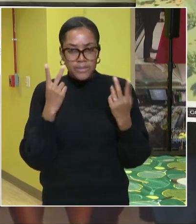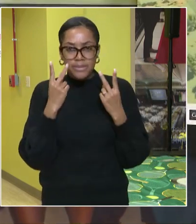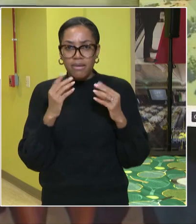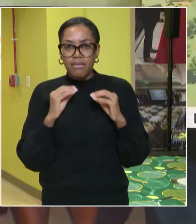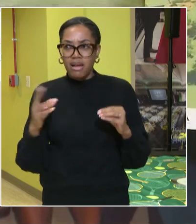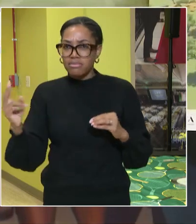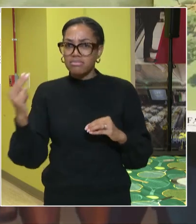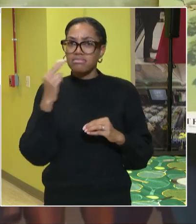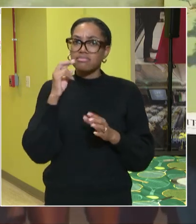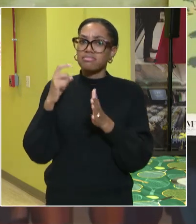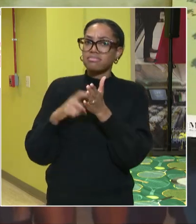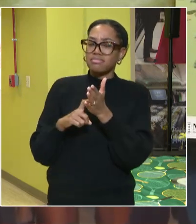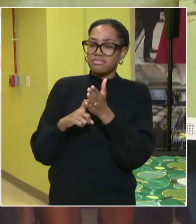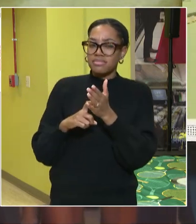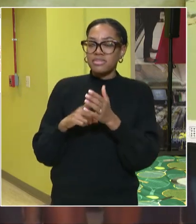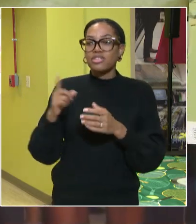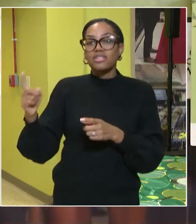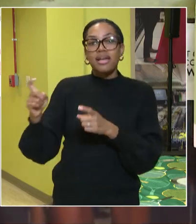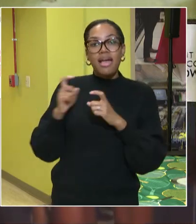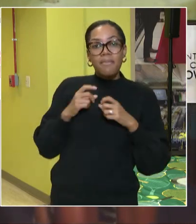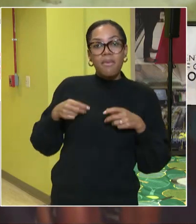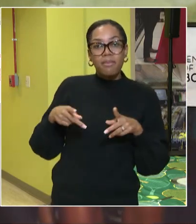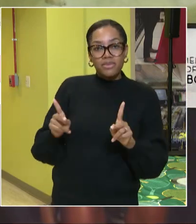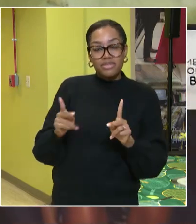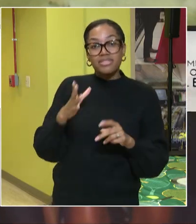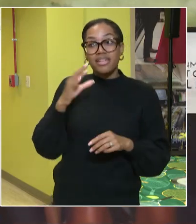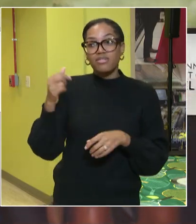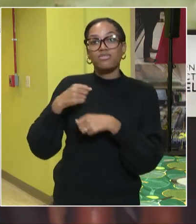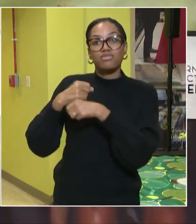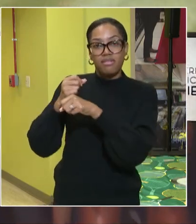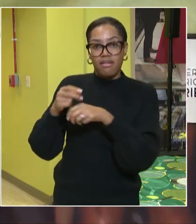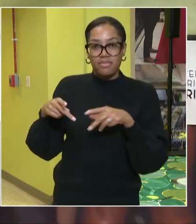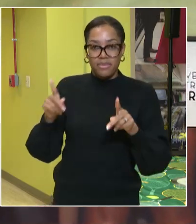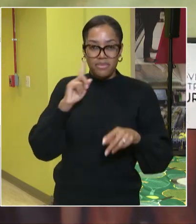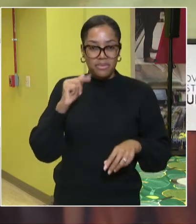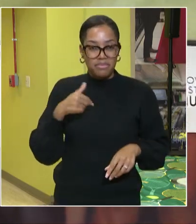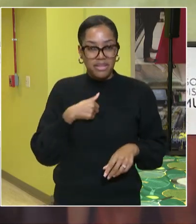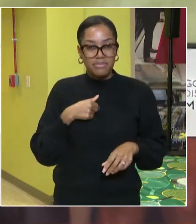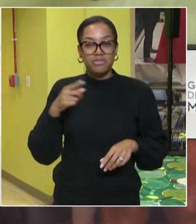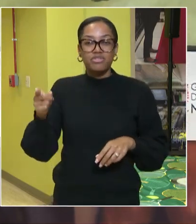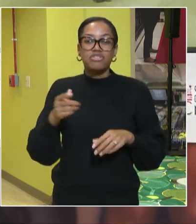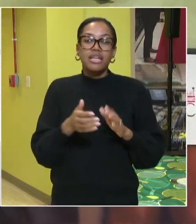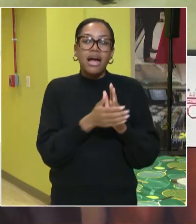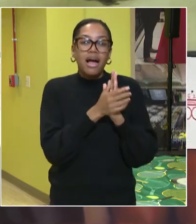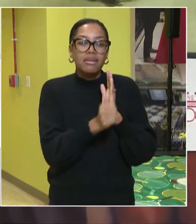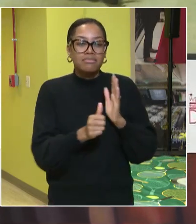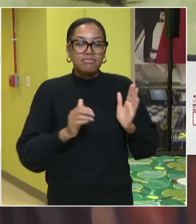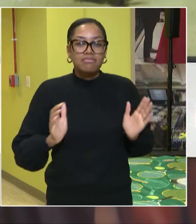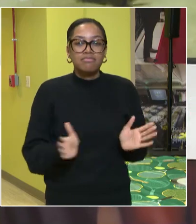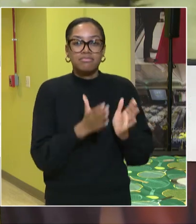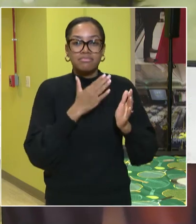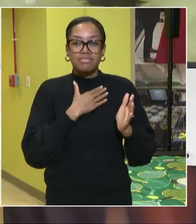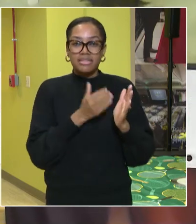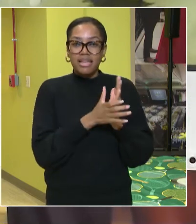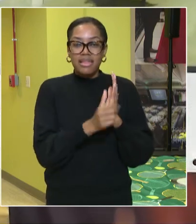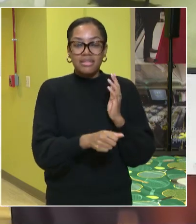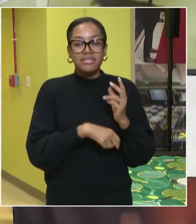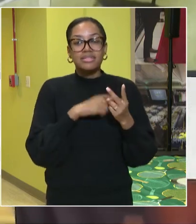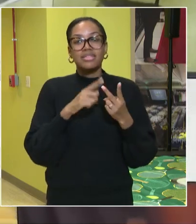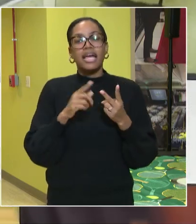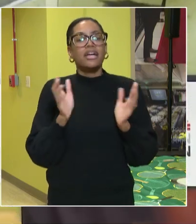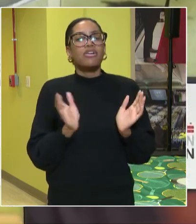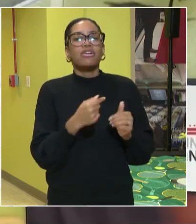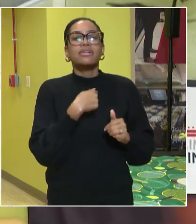She didn't just give me opportunities, she created them, nurturing my talents and encouraging me to step outside my comfort